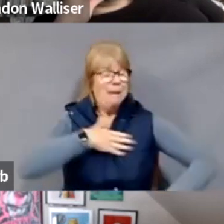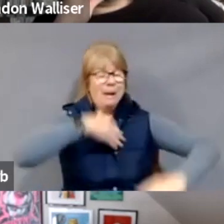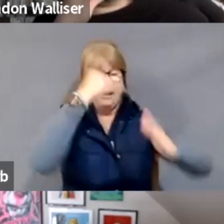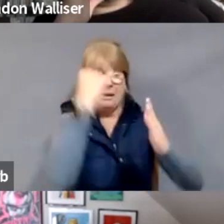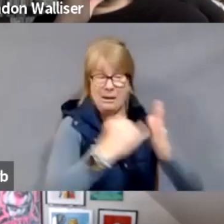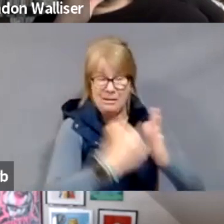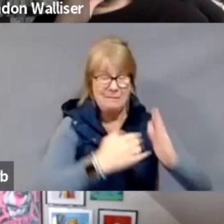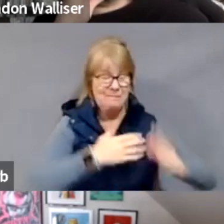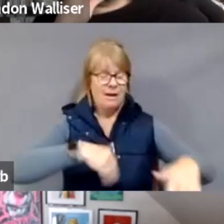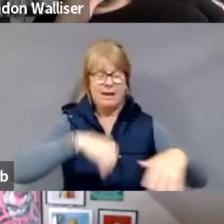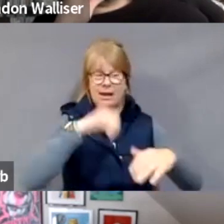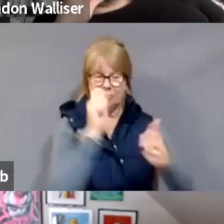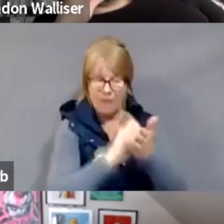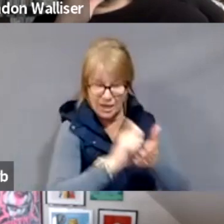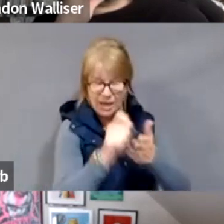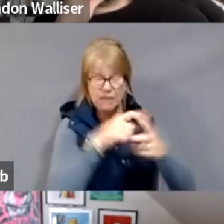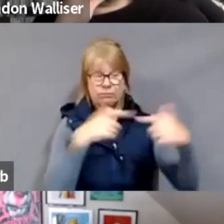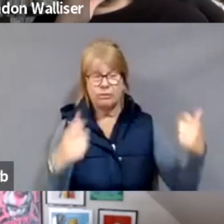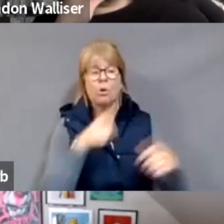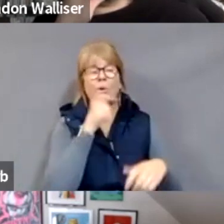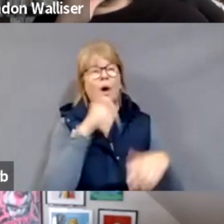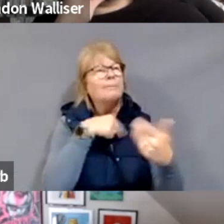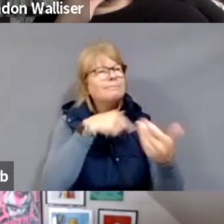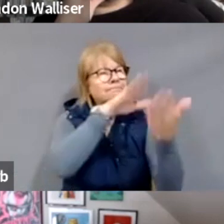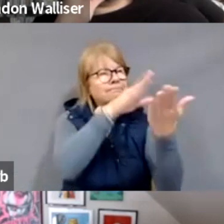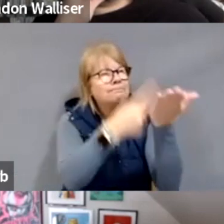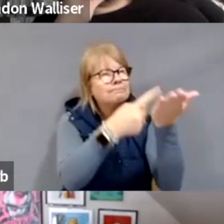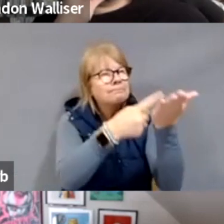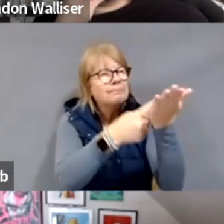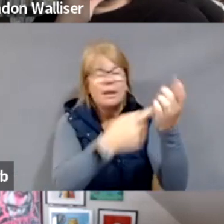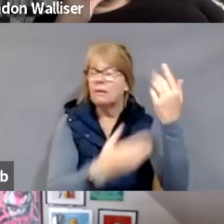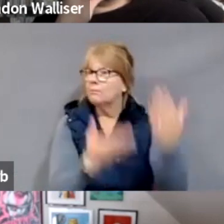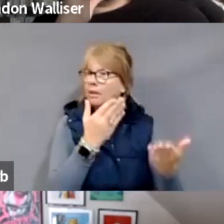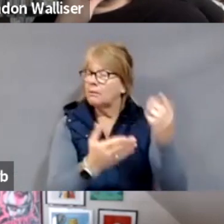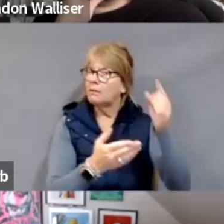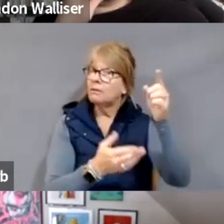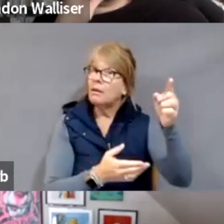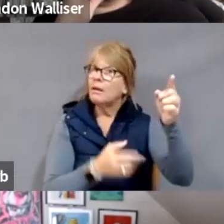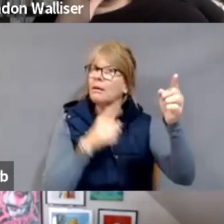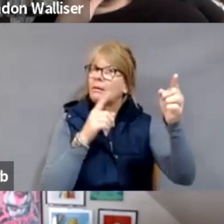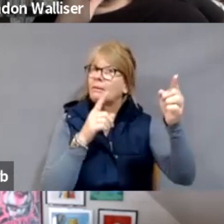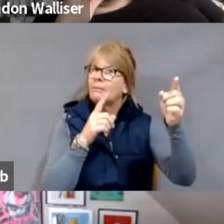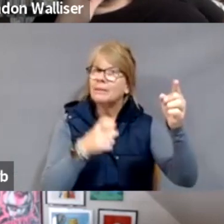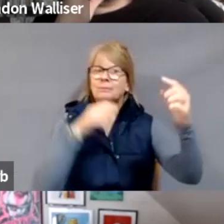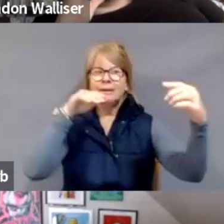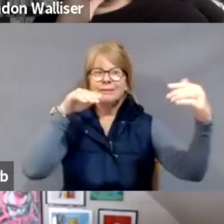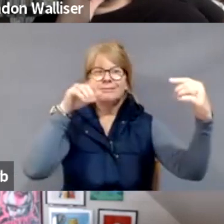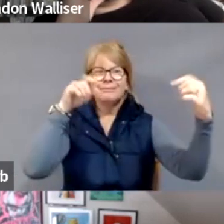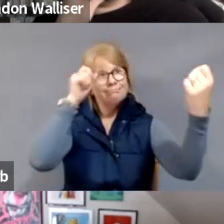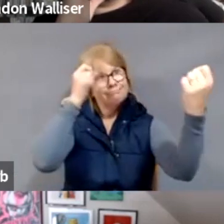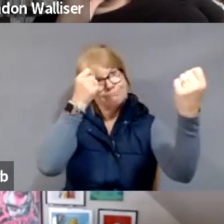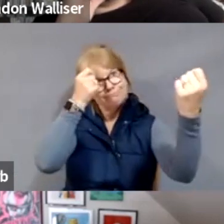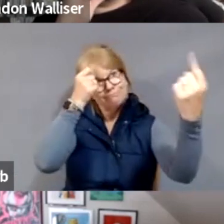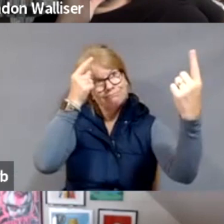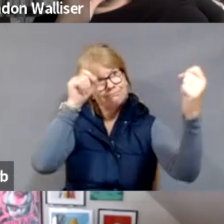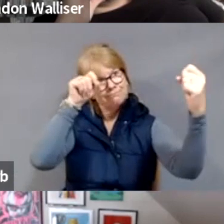an artist, that the person that you're talking to has to be on your wavelength in that way in order to